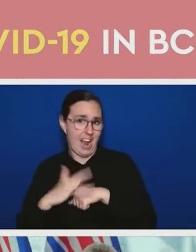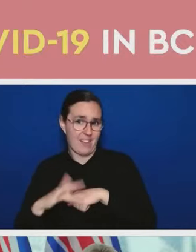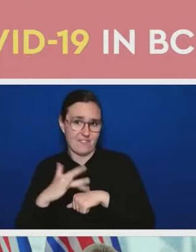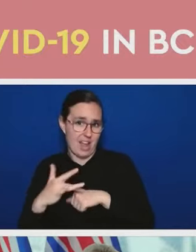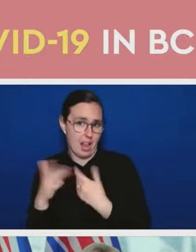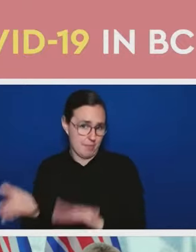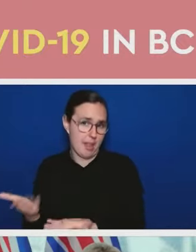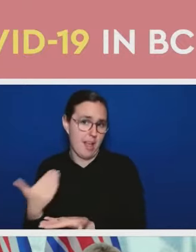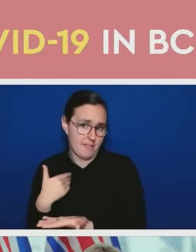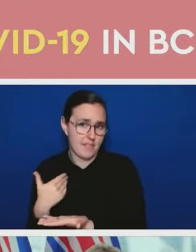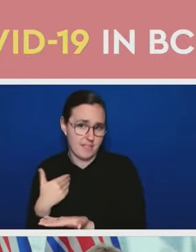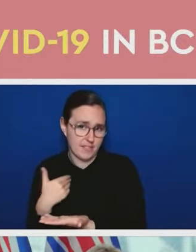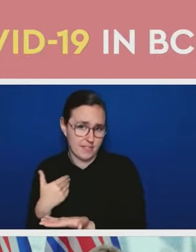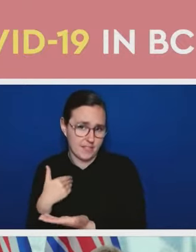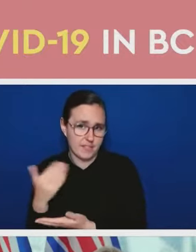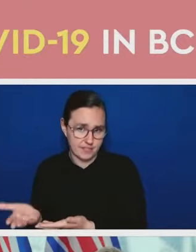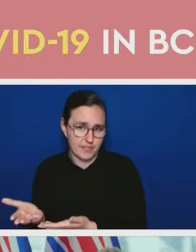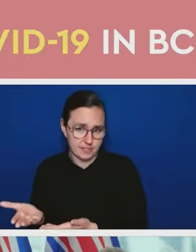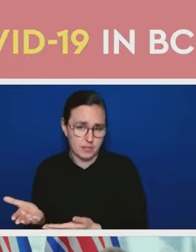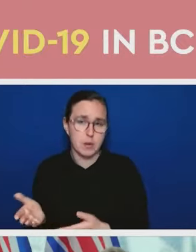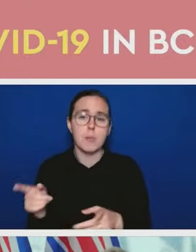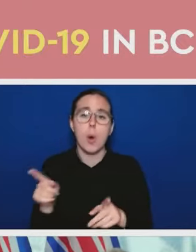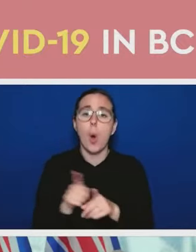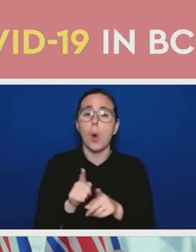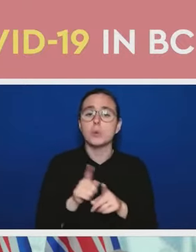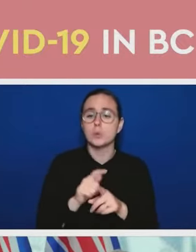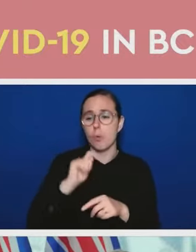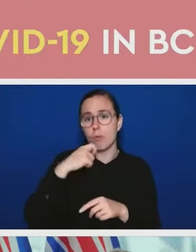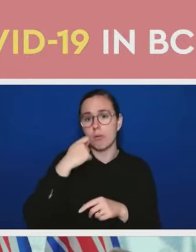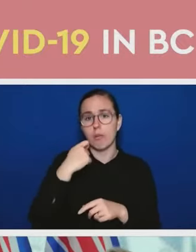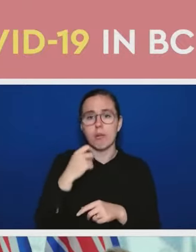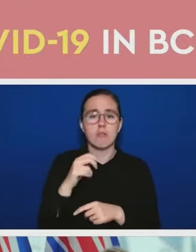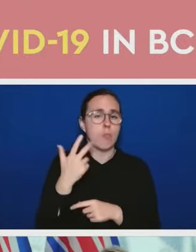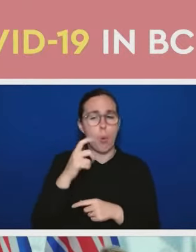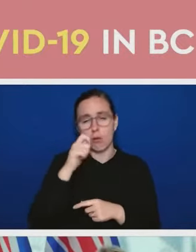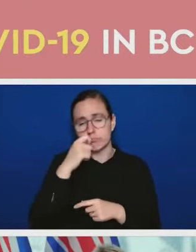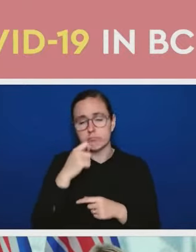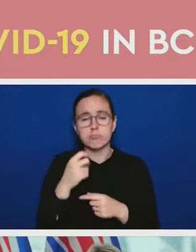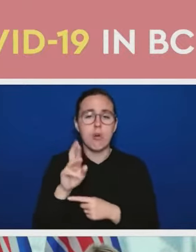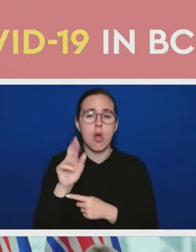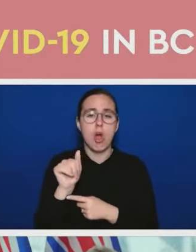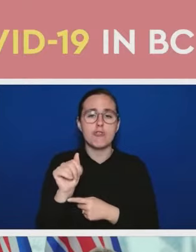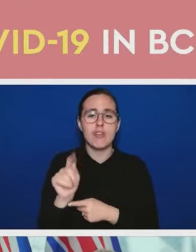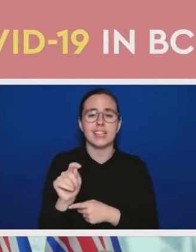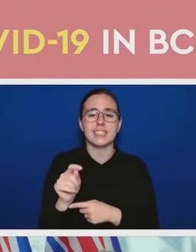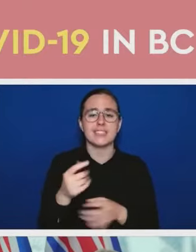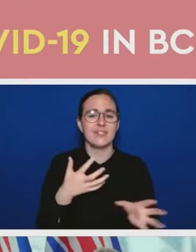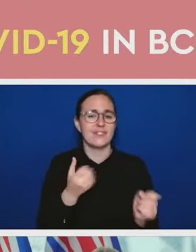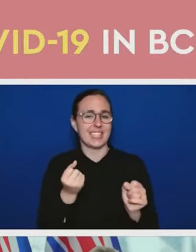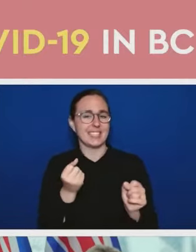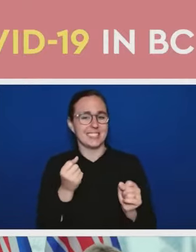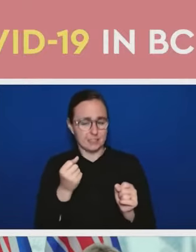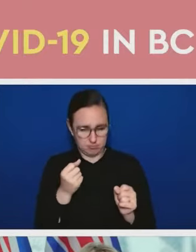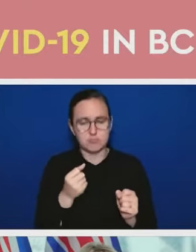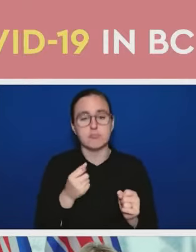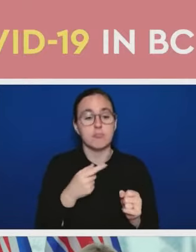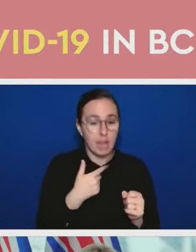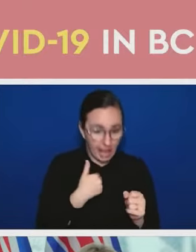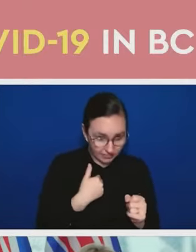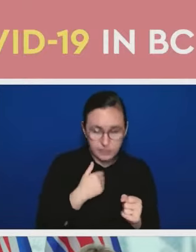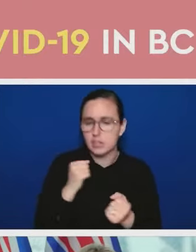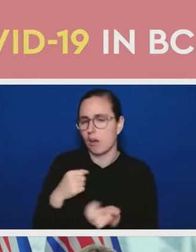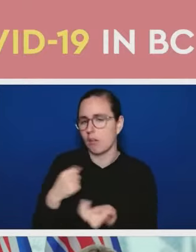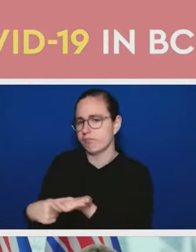people to know too. So where are we now? We know that this bivalent booster, regardless of how